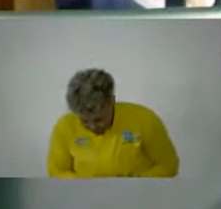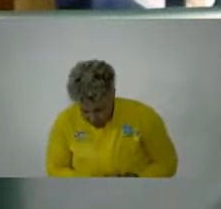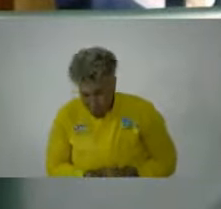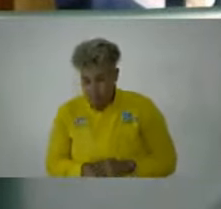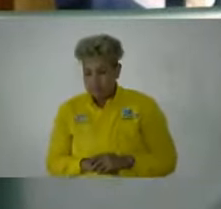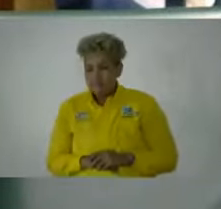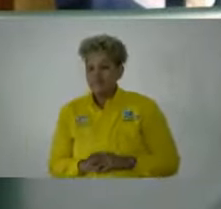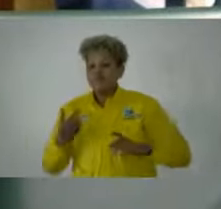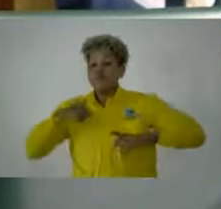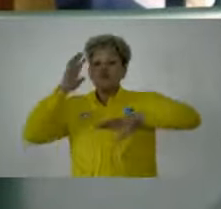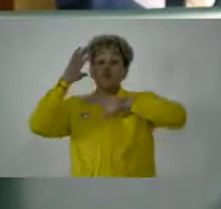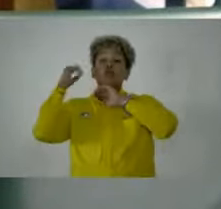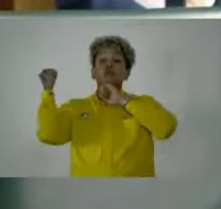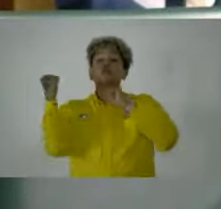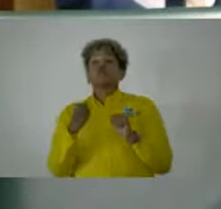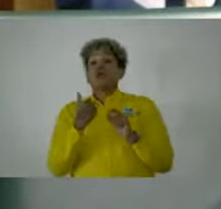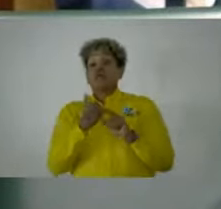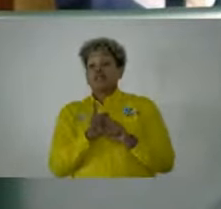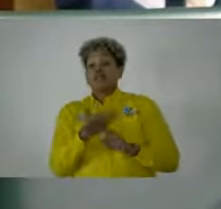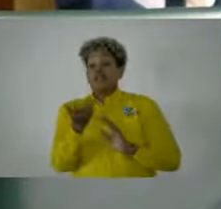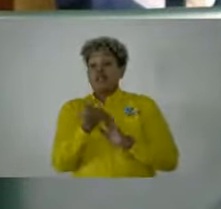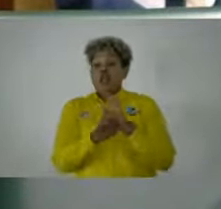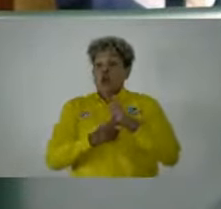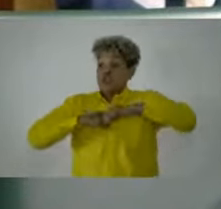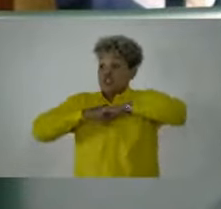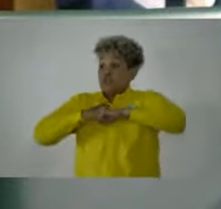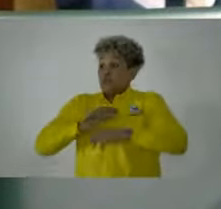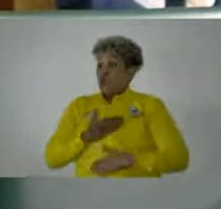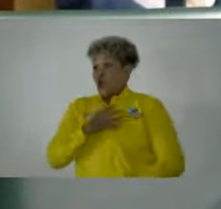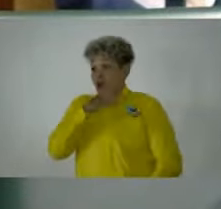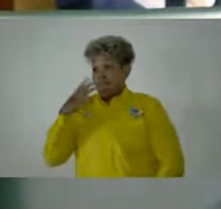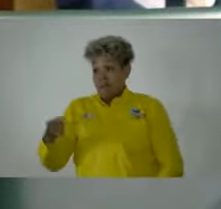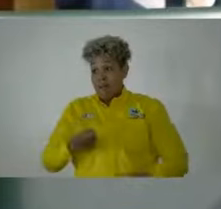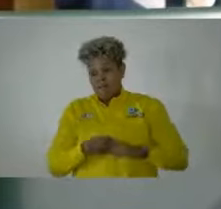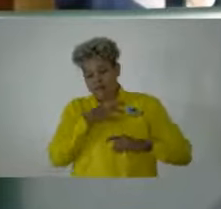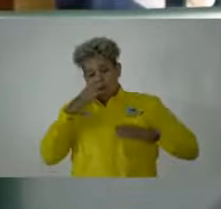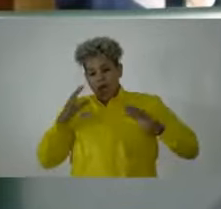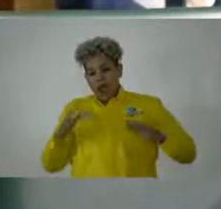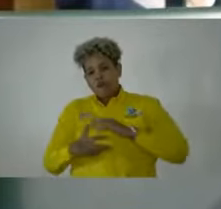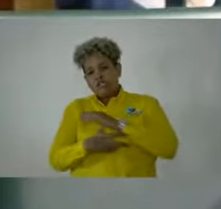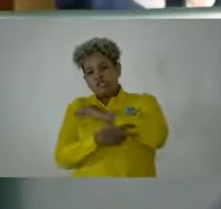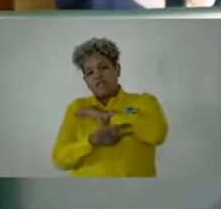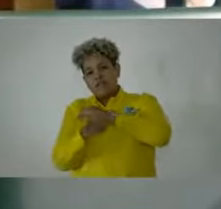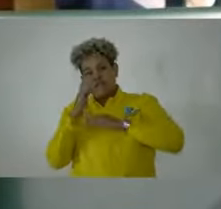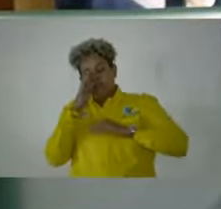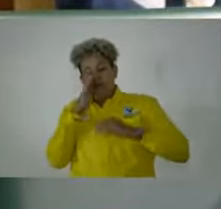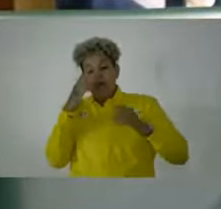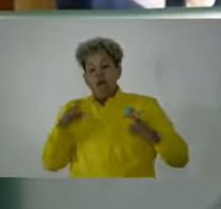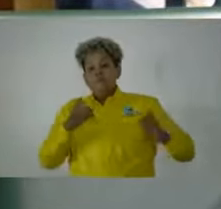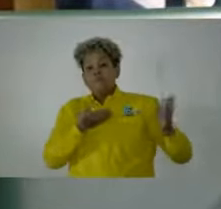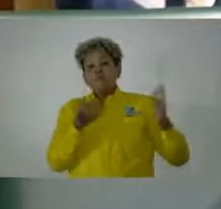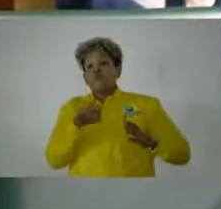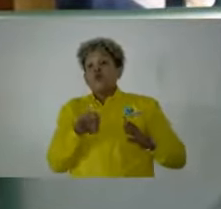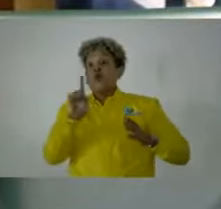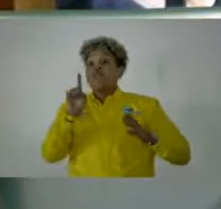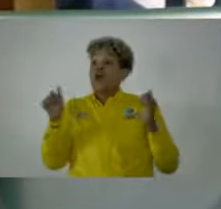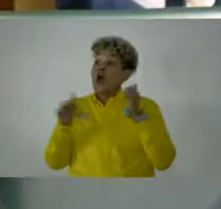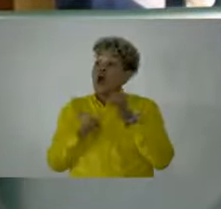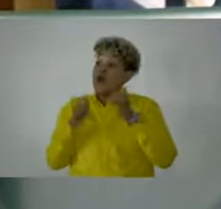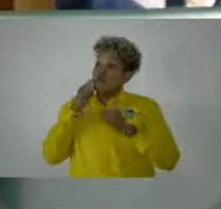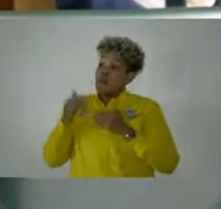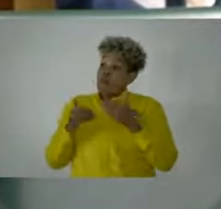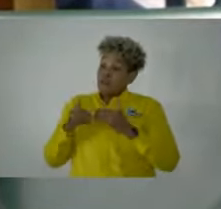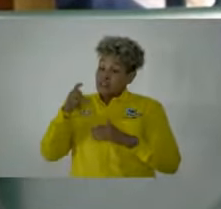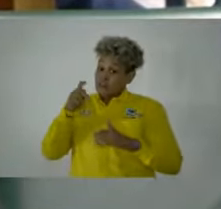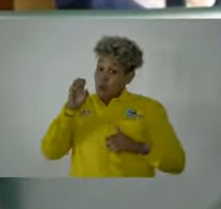And we will strengthen the laws to protect our farmers from agricultural theft, bringing those offences under the Proceeds